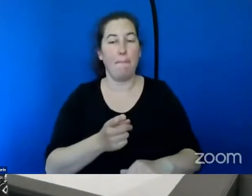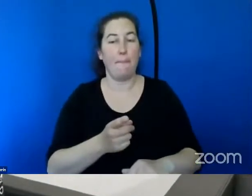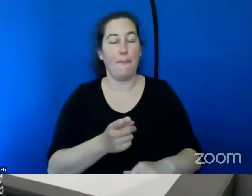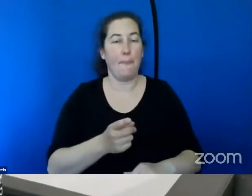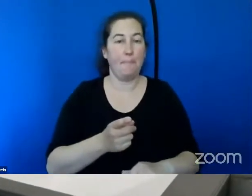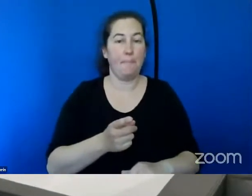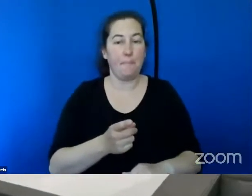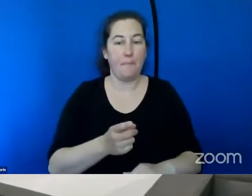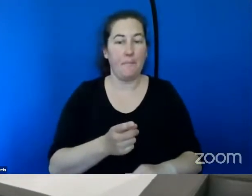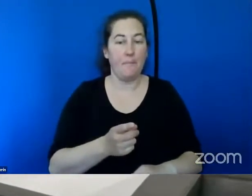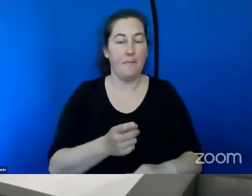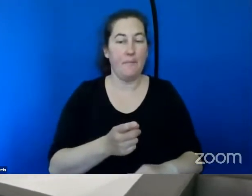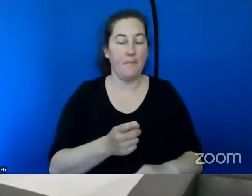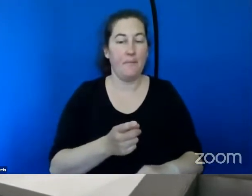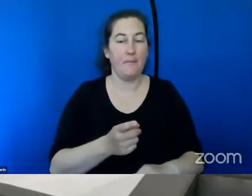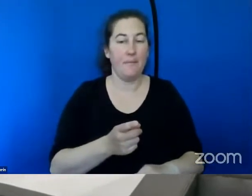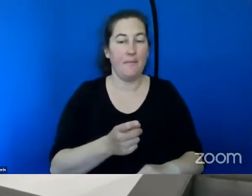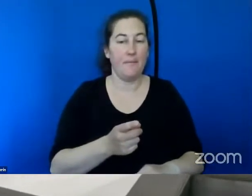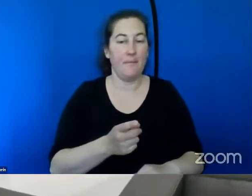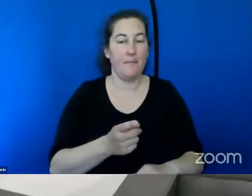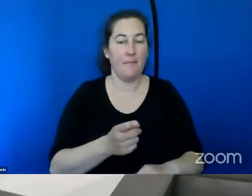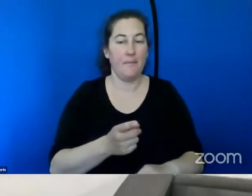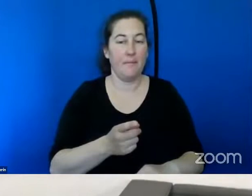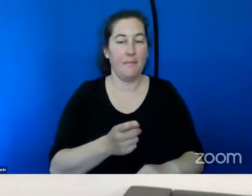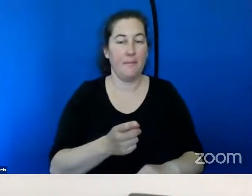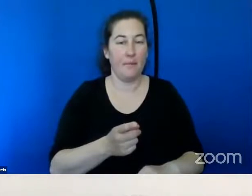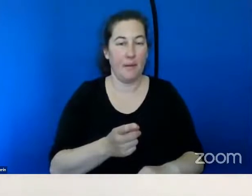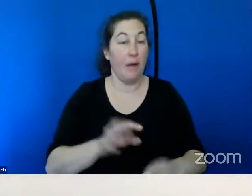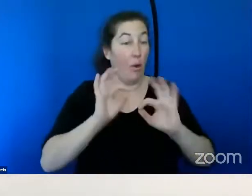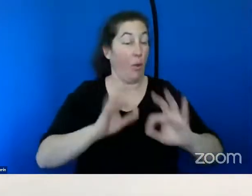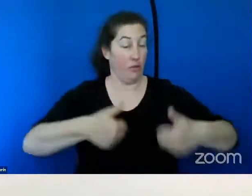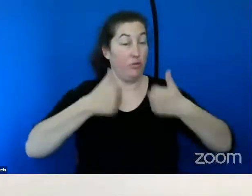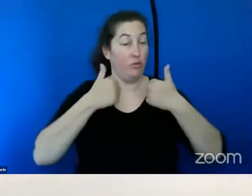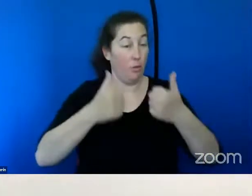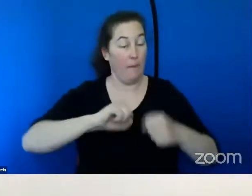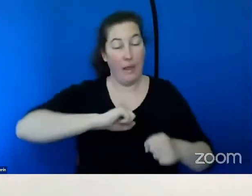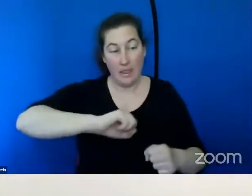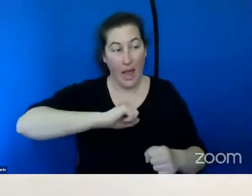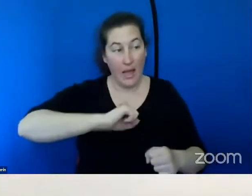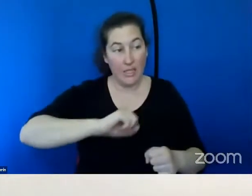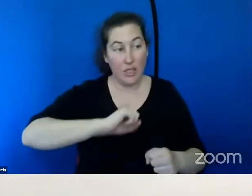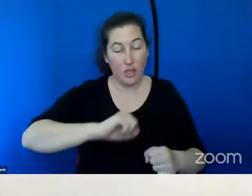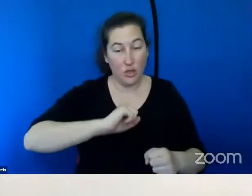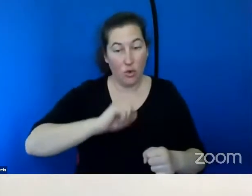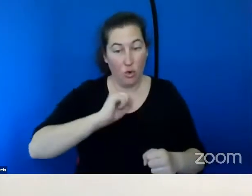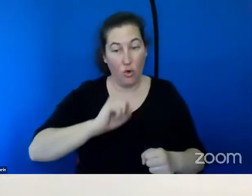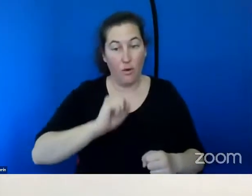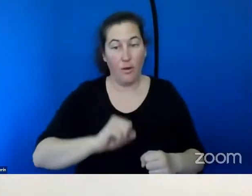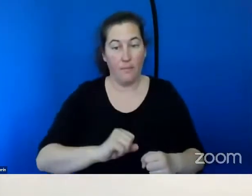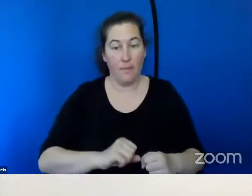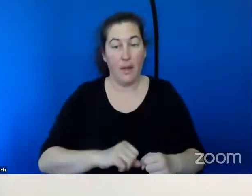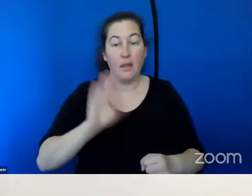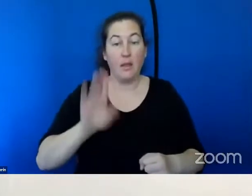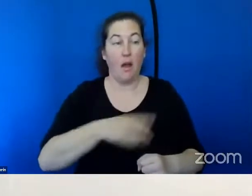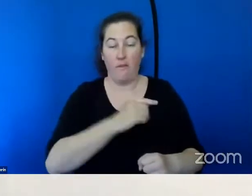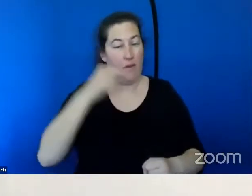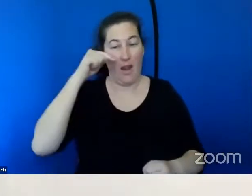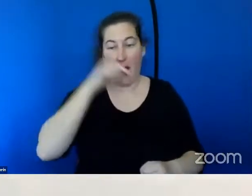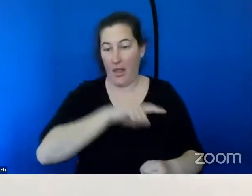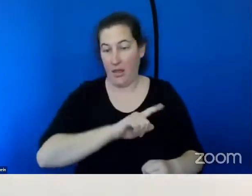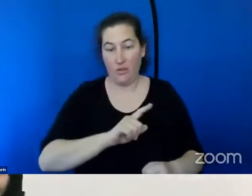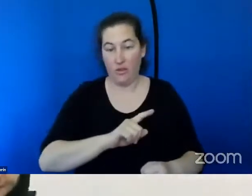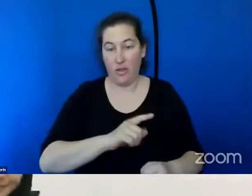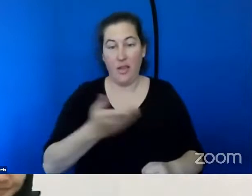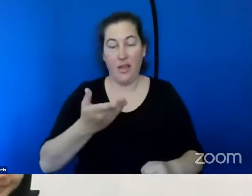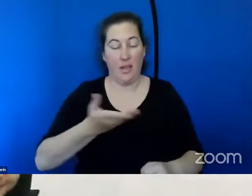on the board. And again, that shaky start and trouble with the Lego brick put pay to Yayat's chances